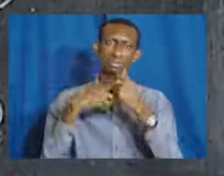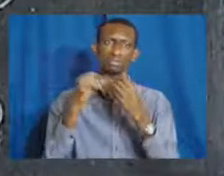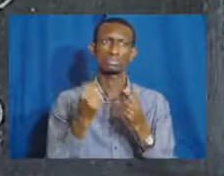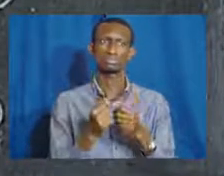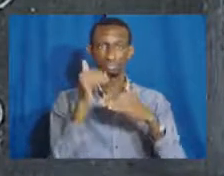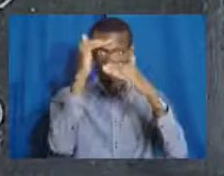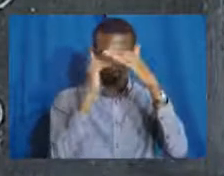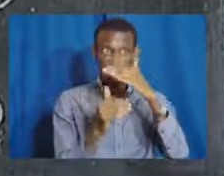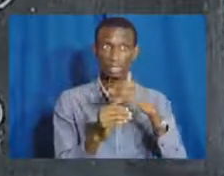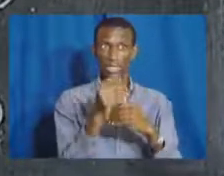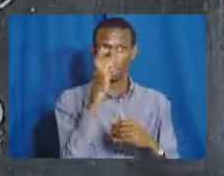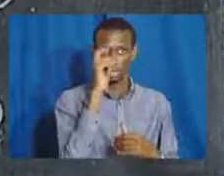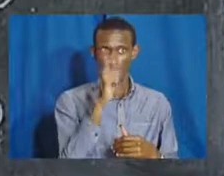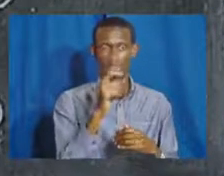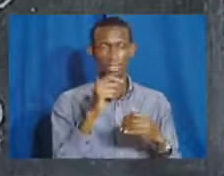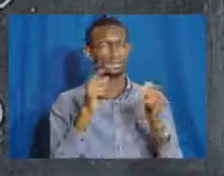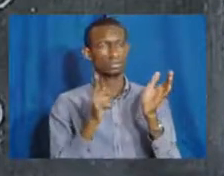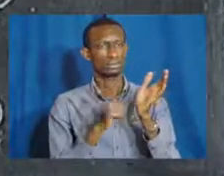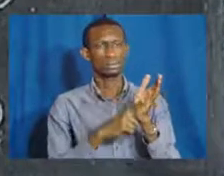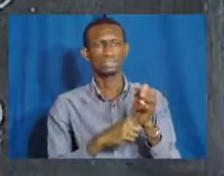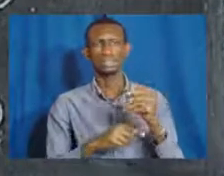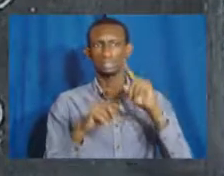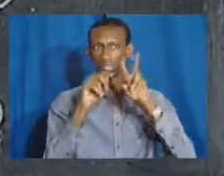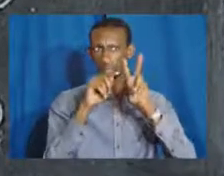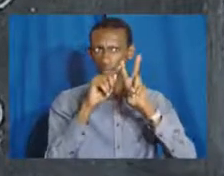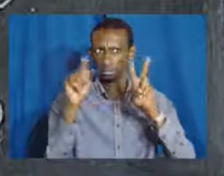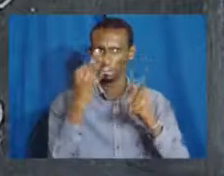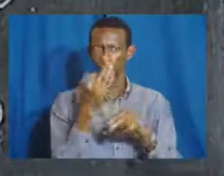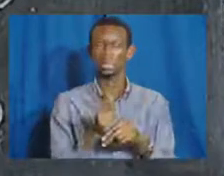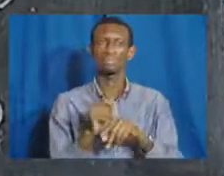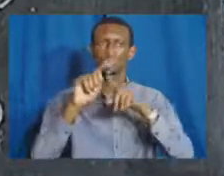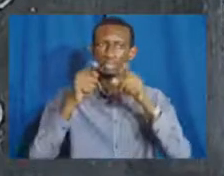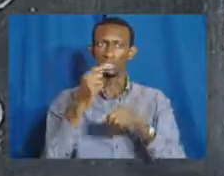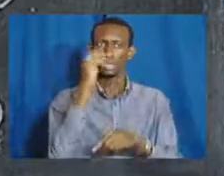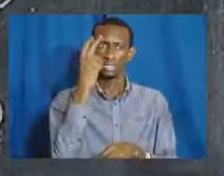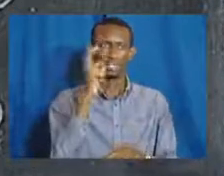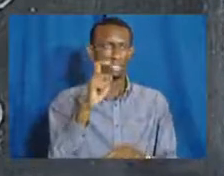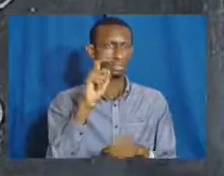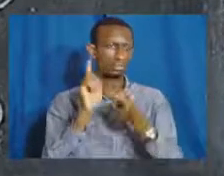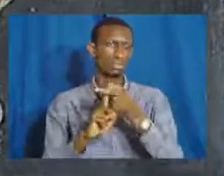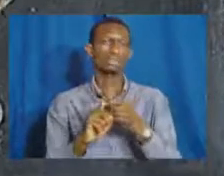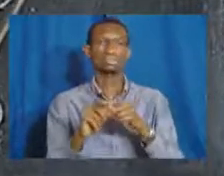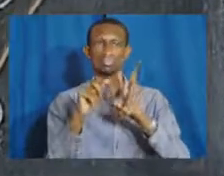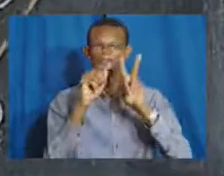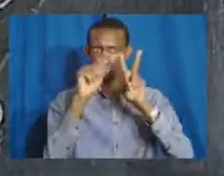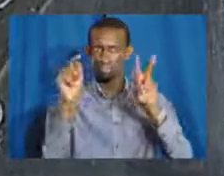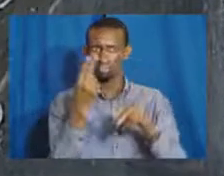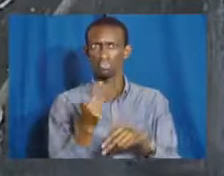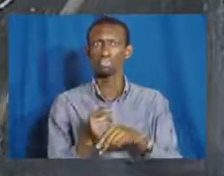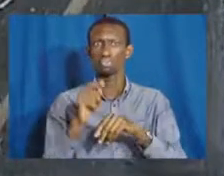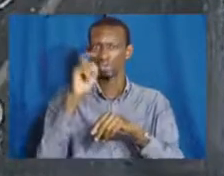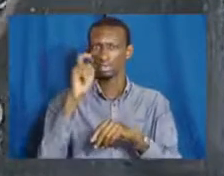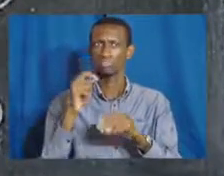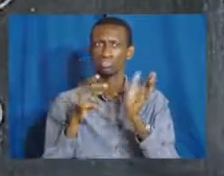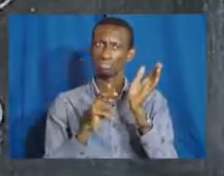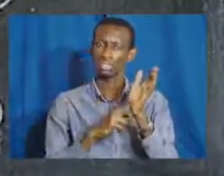3, x minus square root of 3 result times x plus square root of 2 result times x minus 2 pi